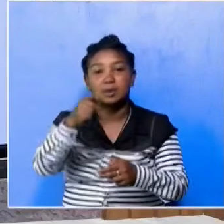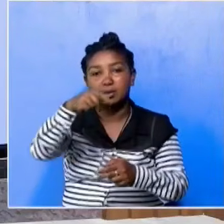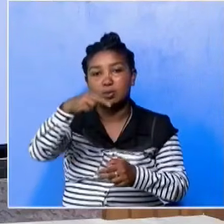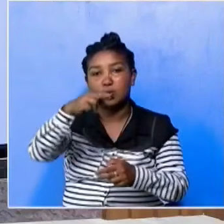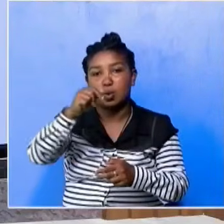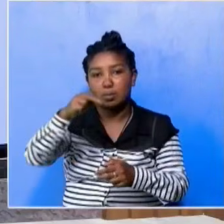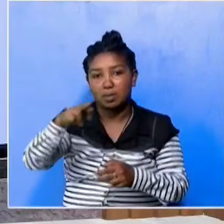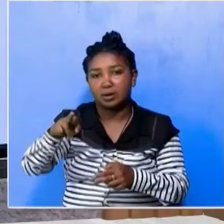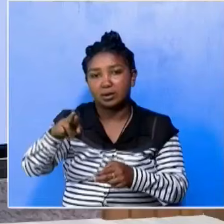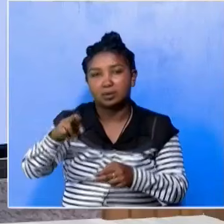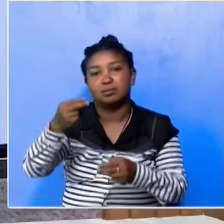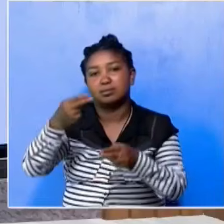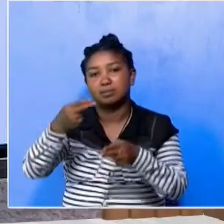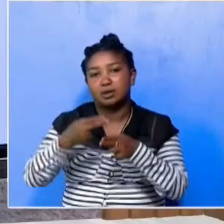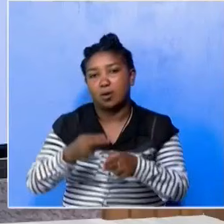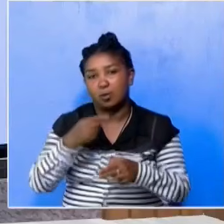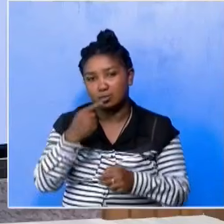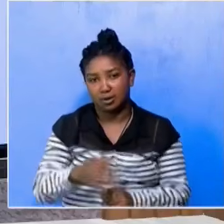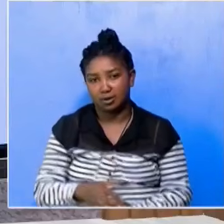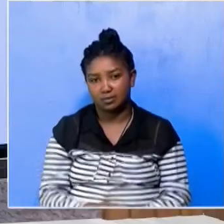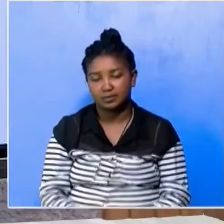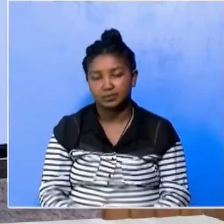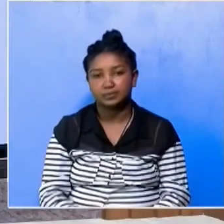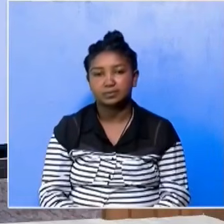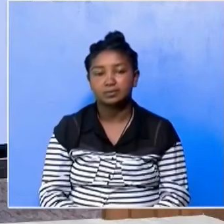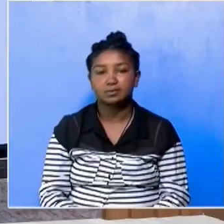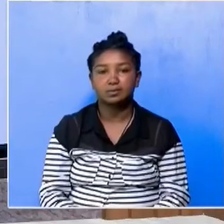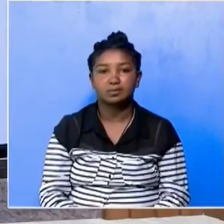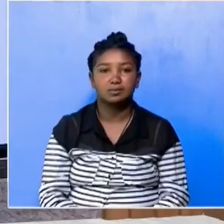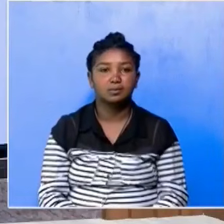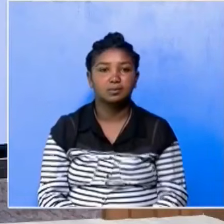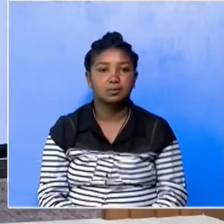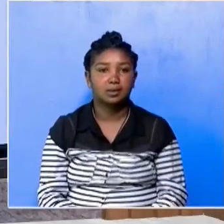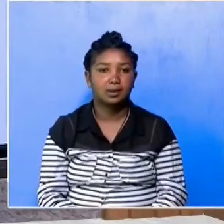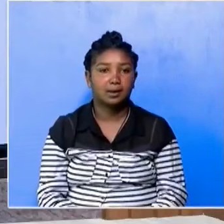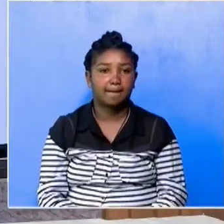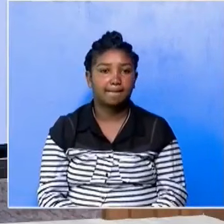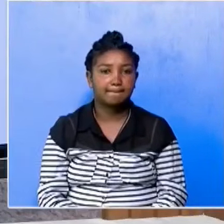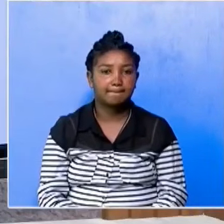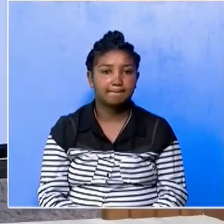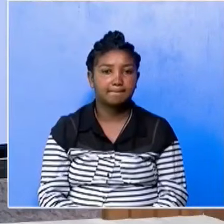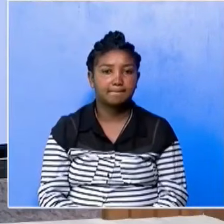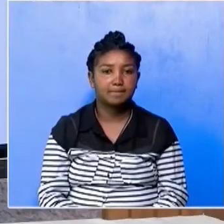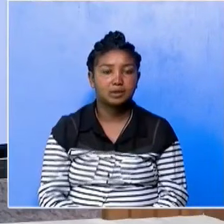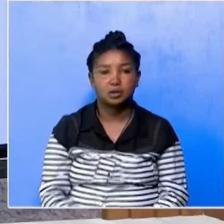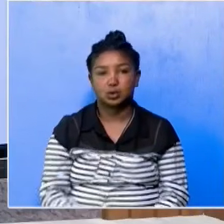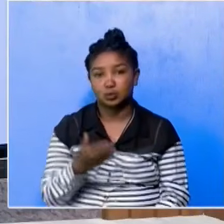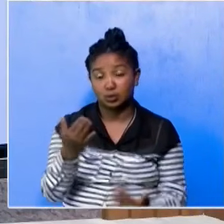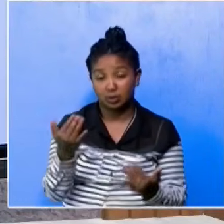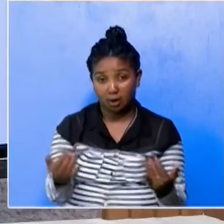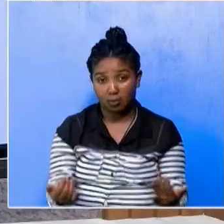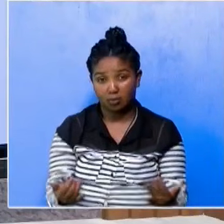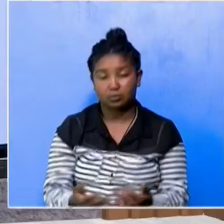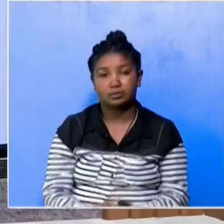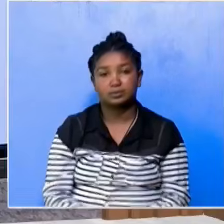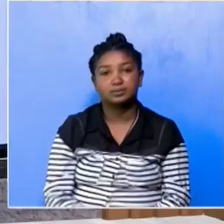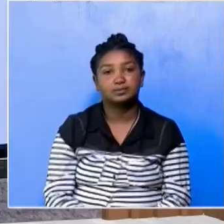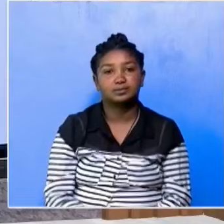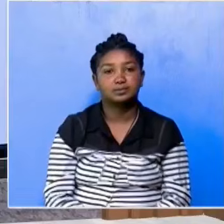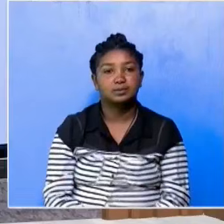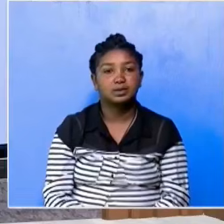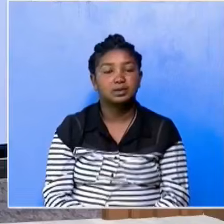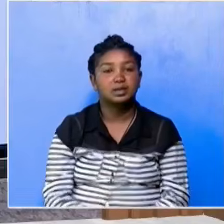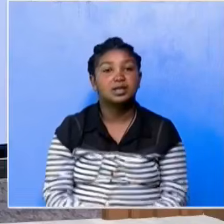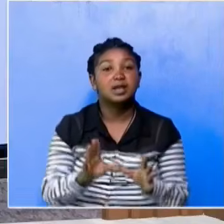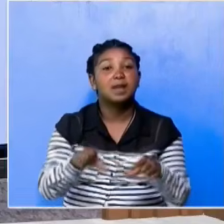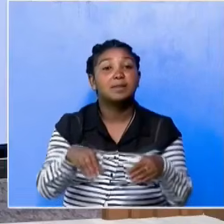a specific or proper noun. Good. Now, let me